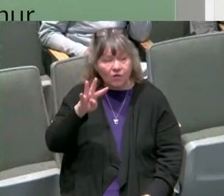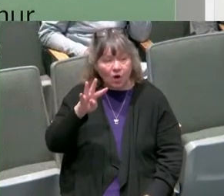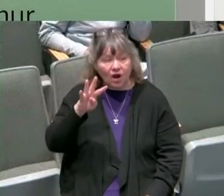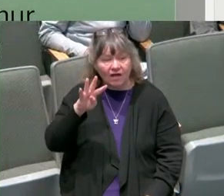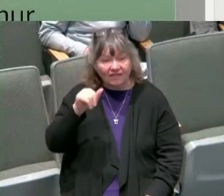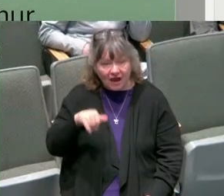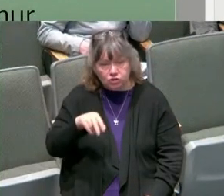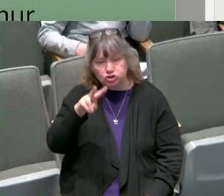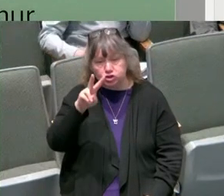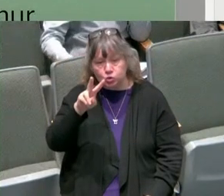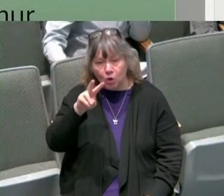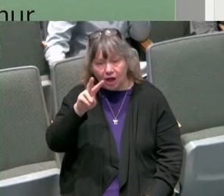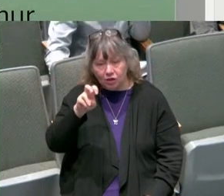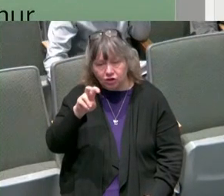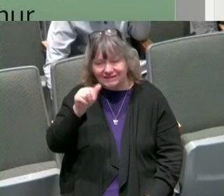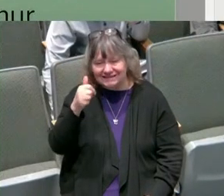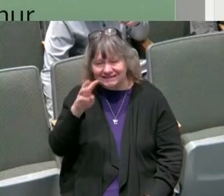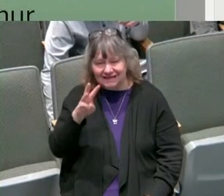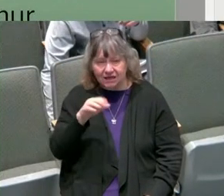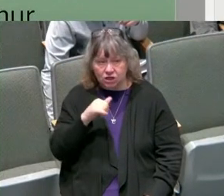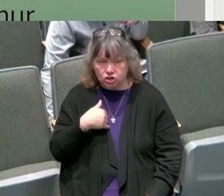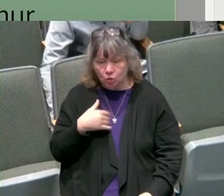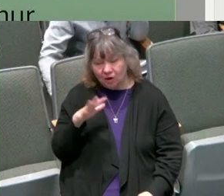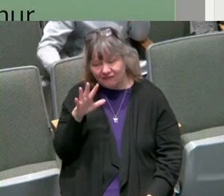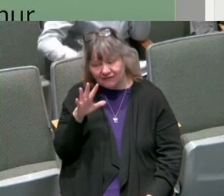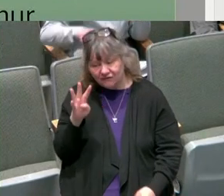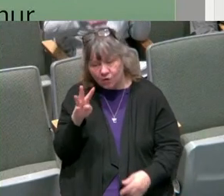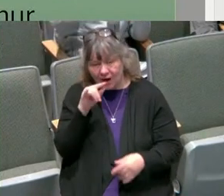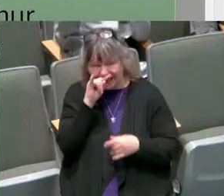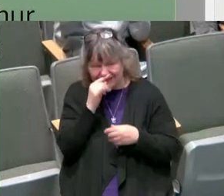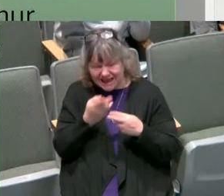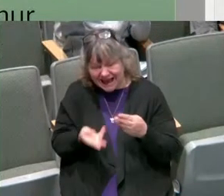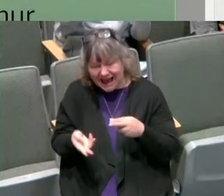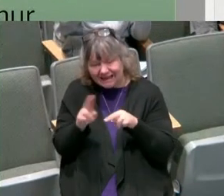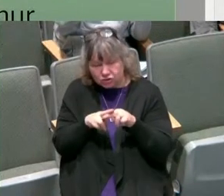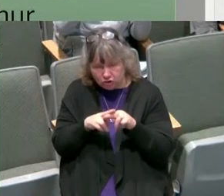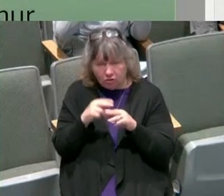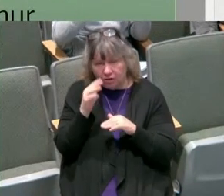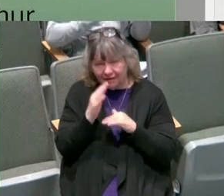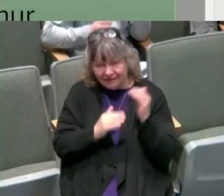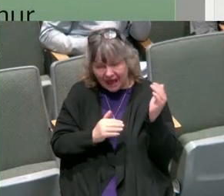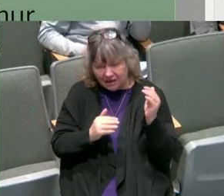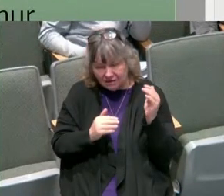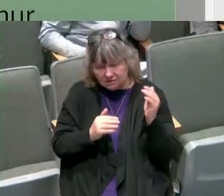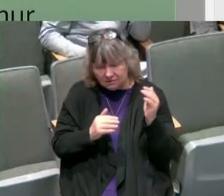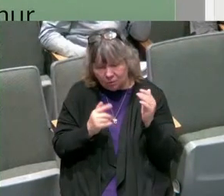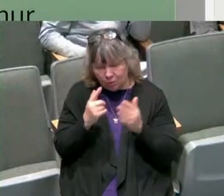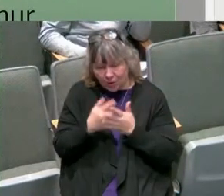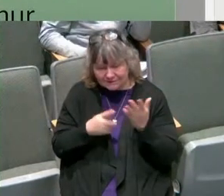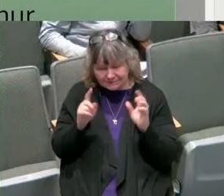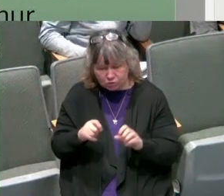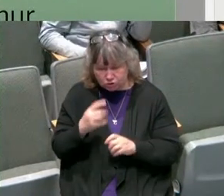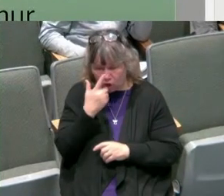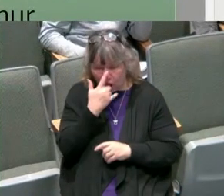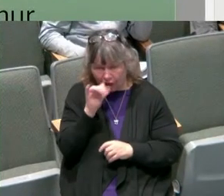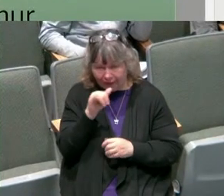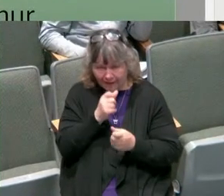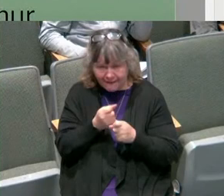sixteen So today we're about 54 kids ahead of where we are supposed to be next year